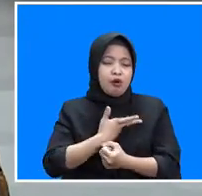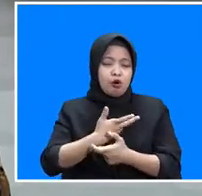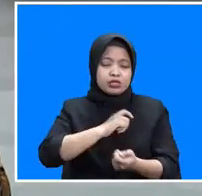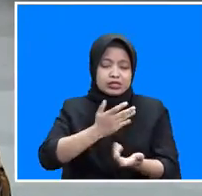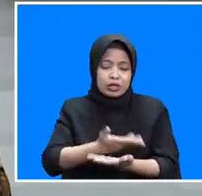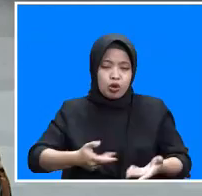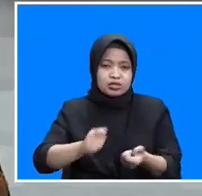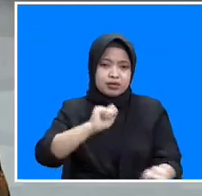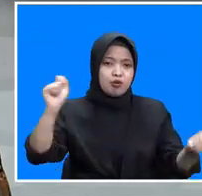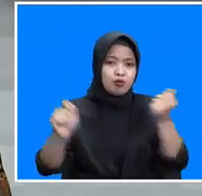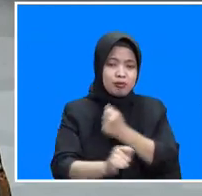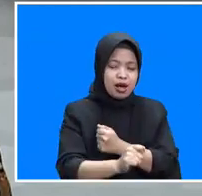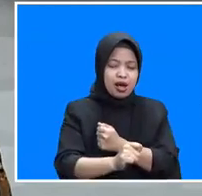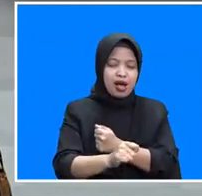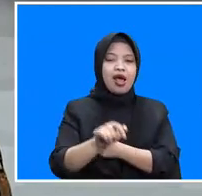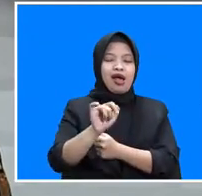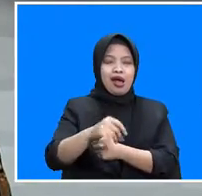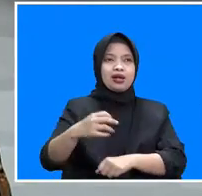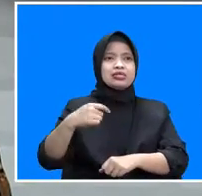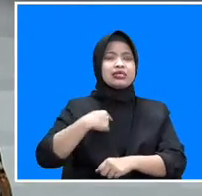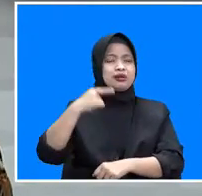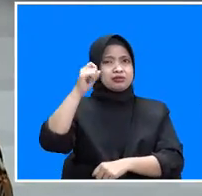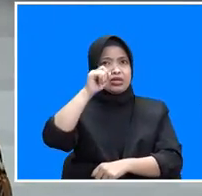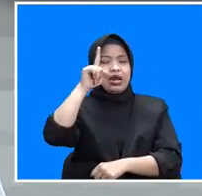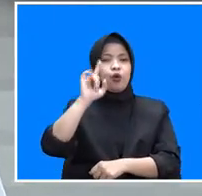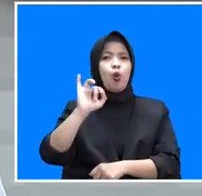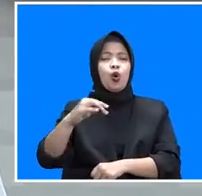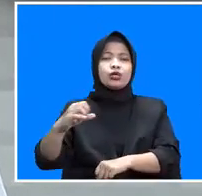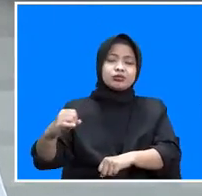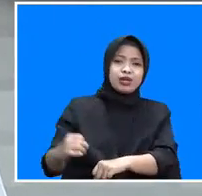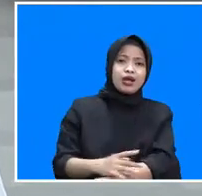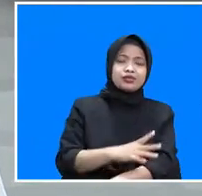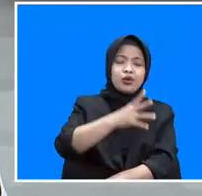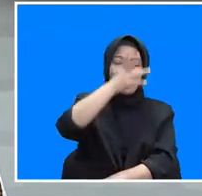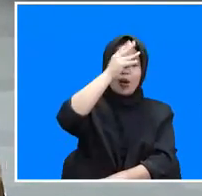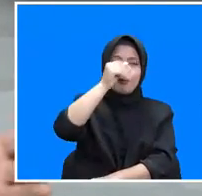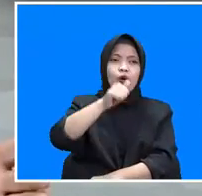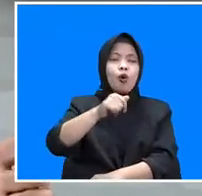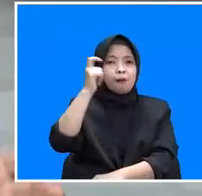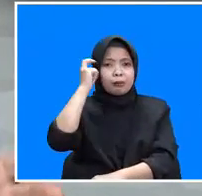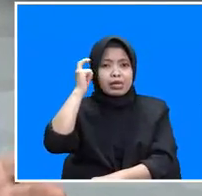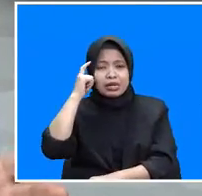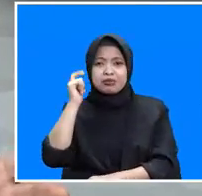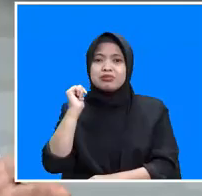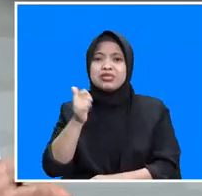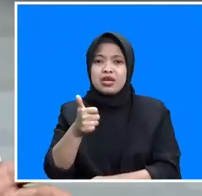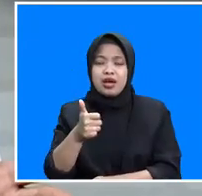think for us also to think about how, because we have like